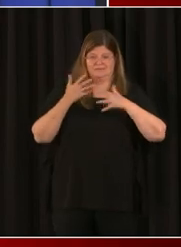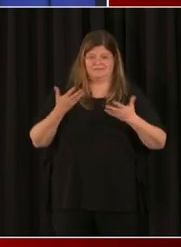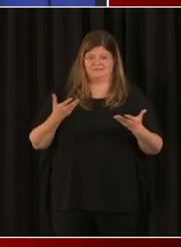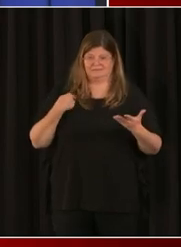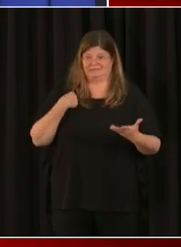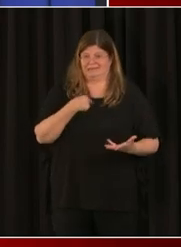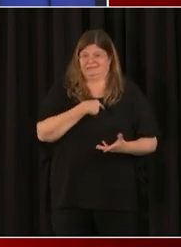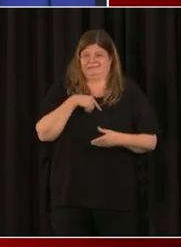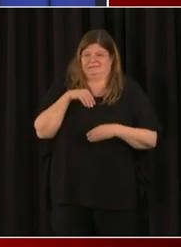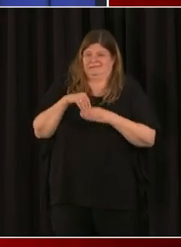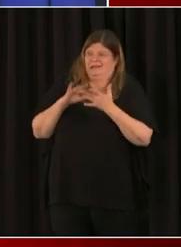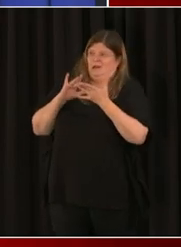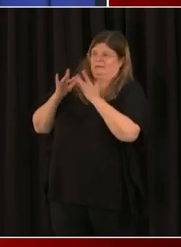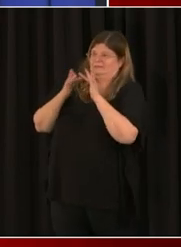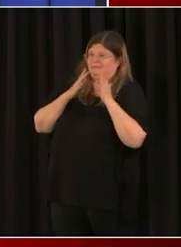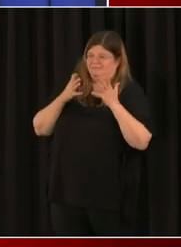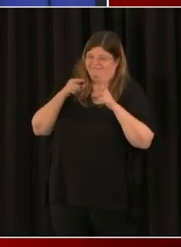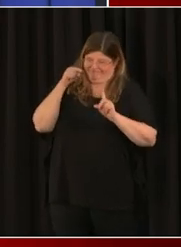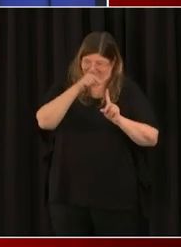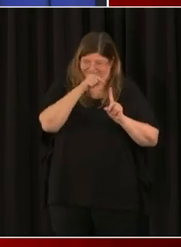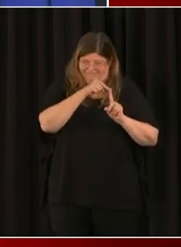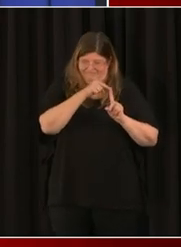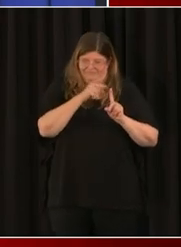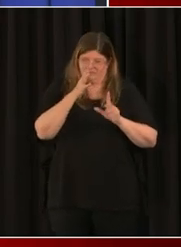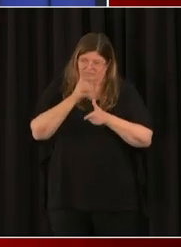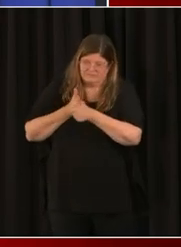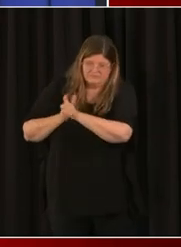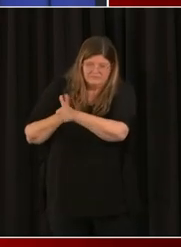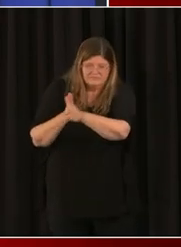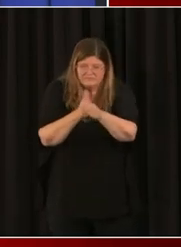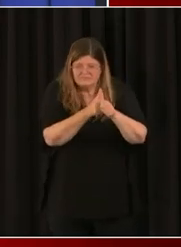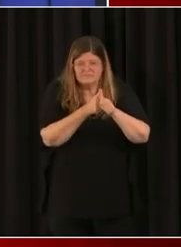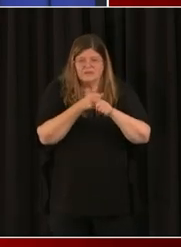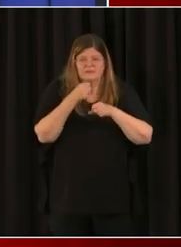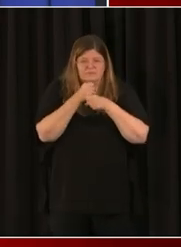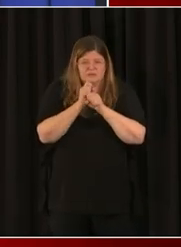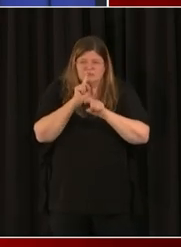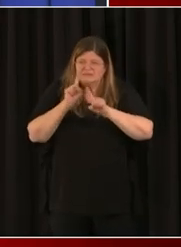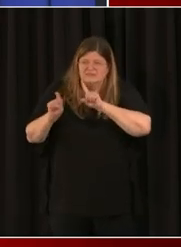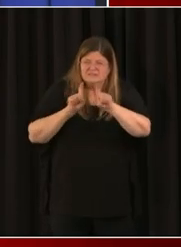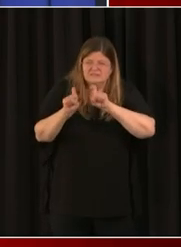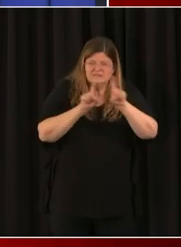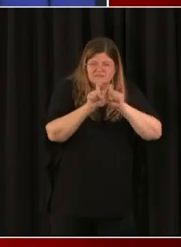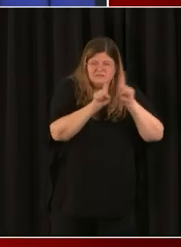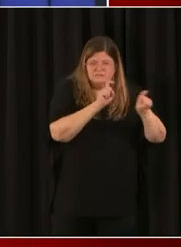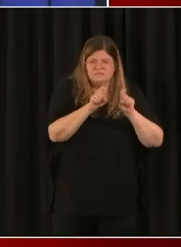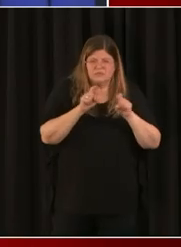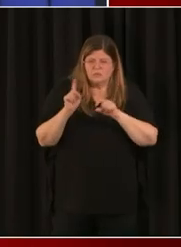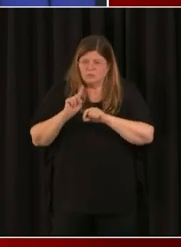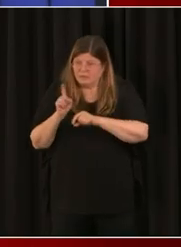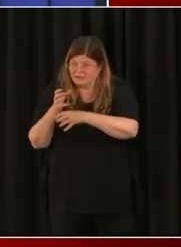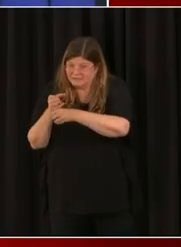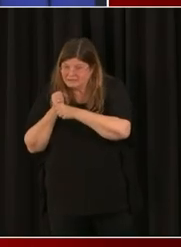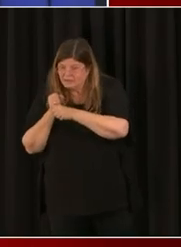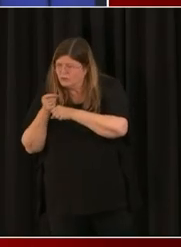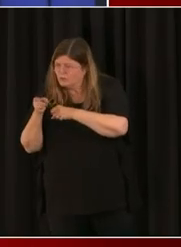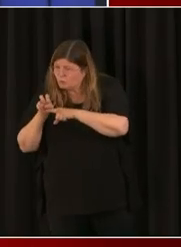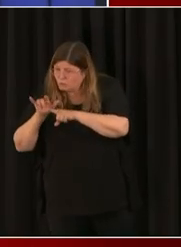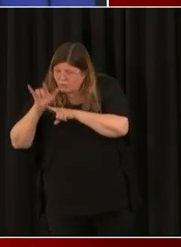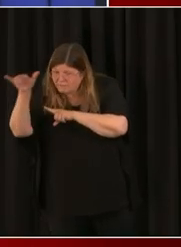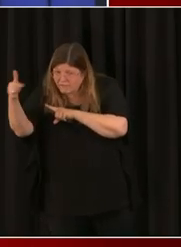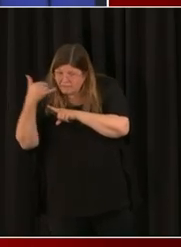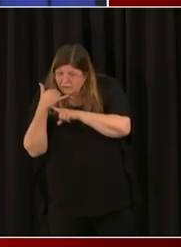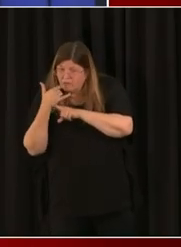in our contact tracing going to be very focused on trying to ask any questions related to people's travel or